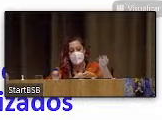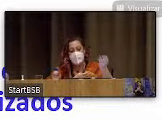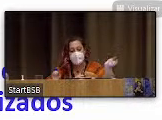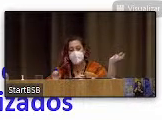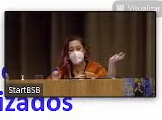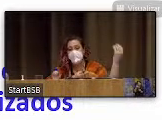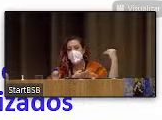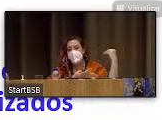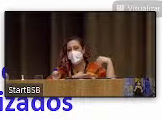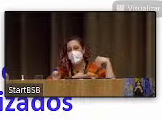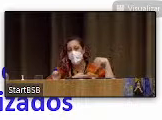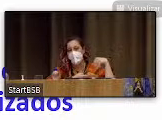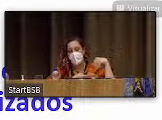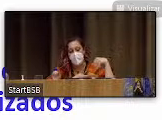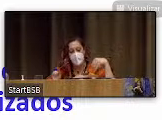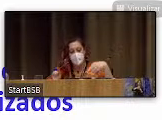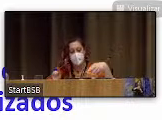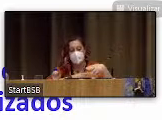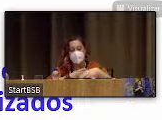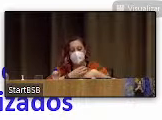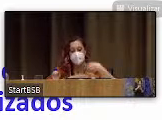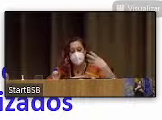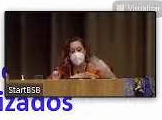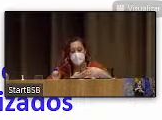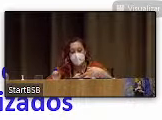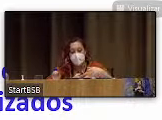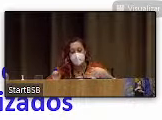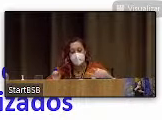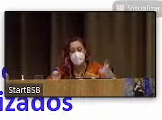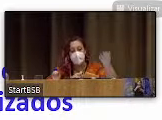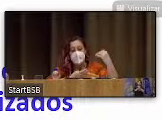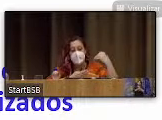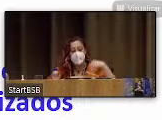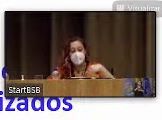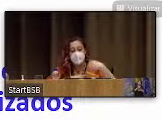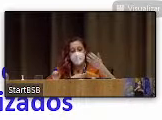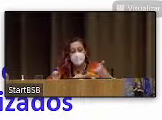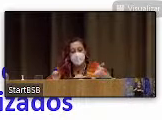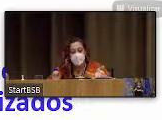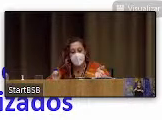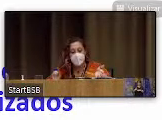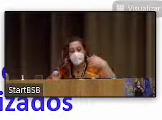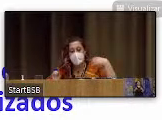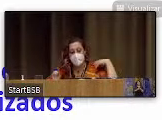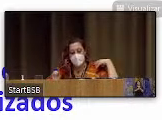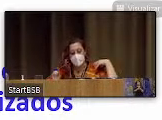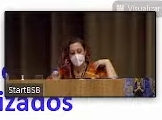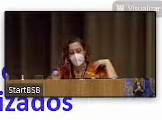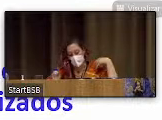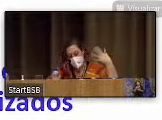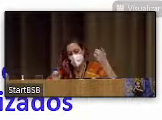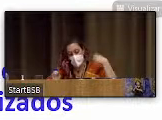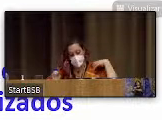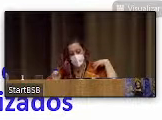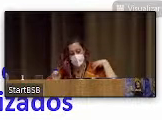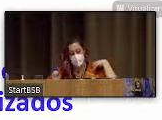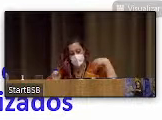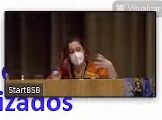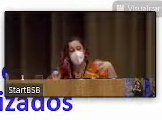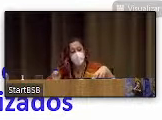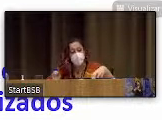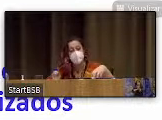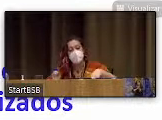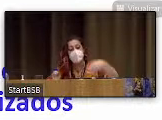to participate in the studies only in the initial stages in August, but in September